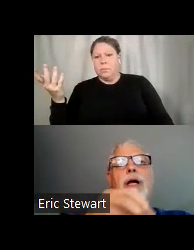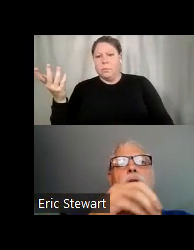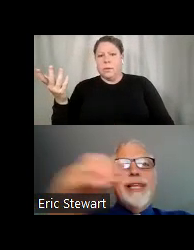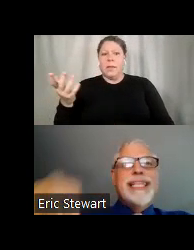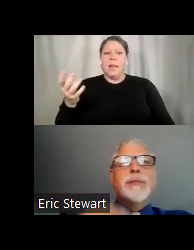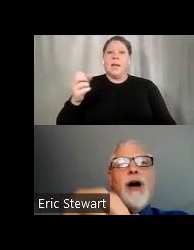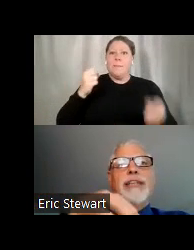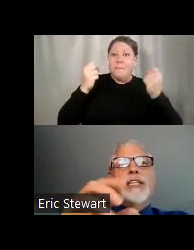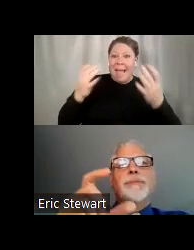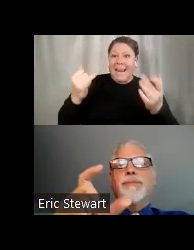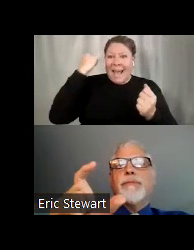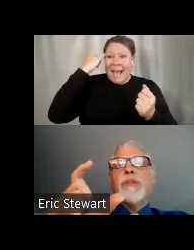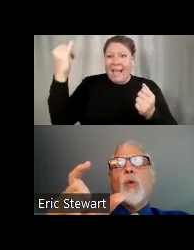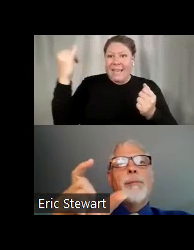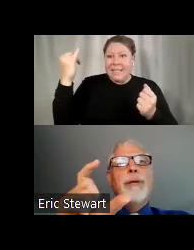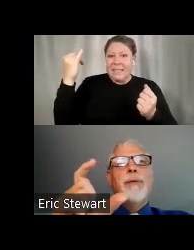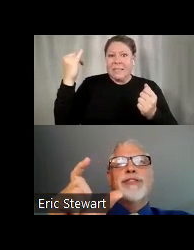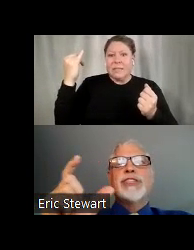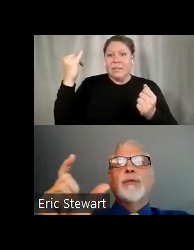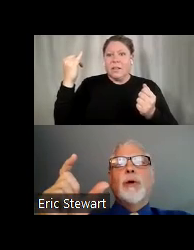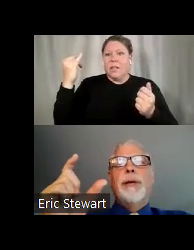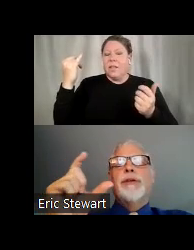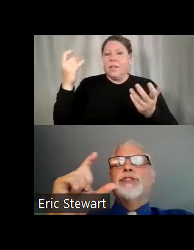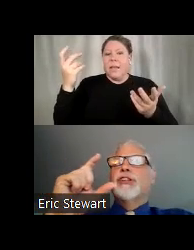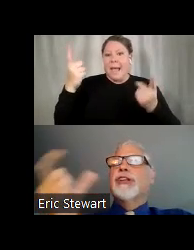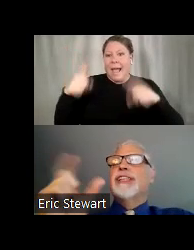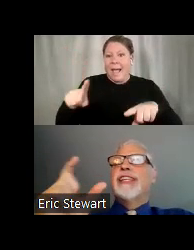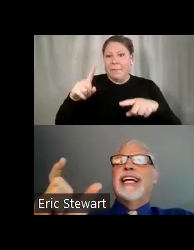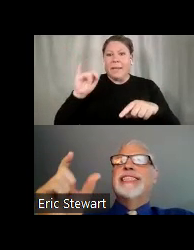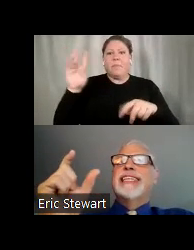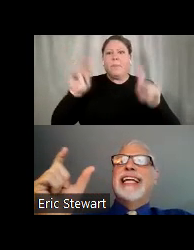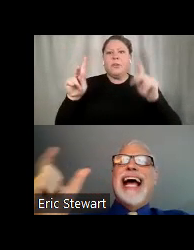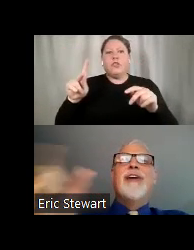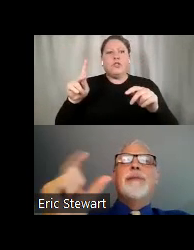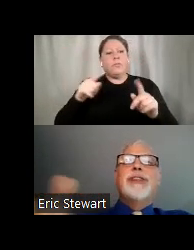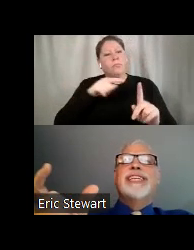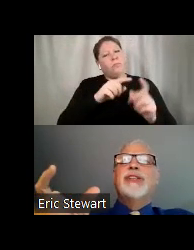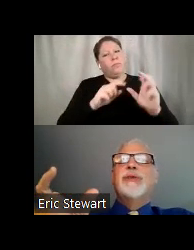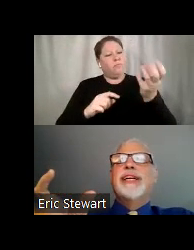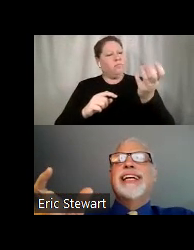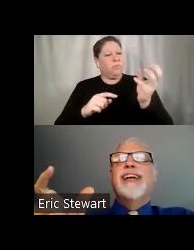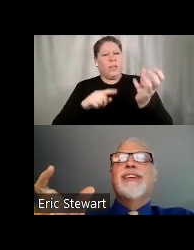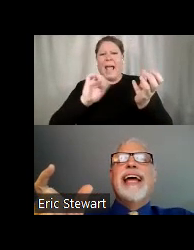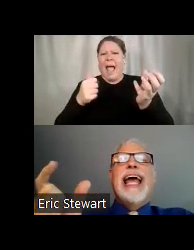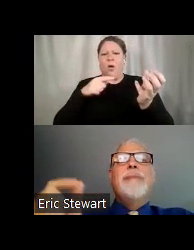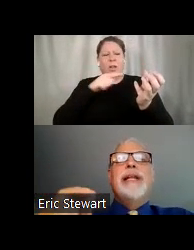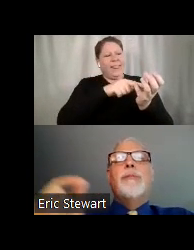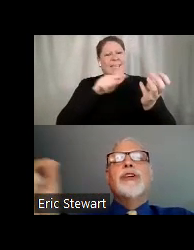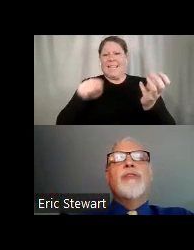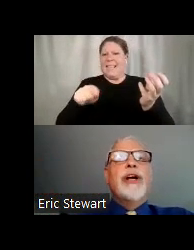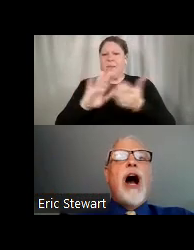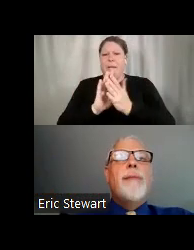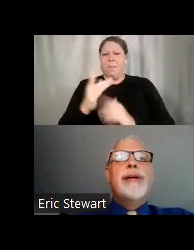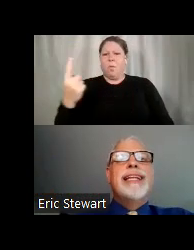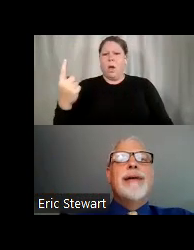come with this process where people have just looked at things and they said, how can we put these two things together, and been able